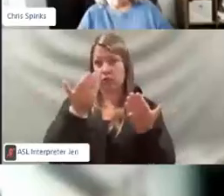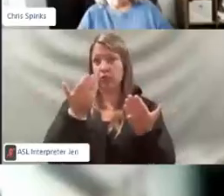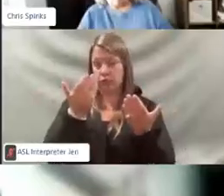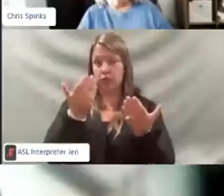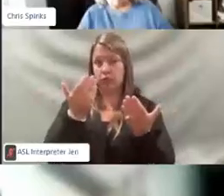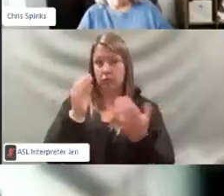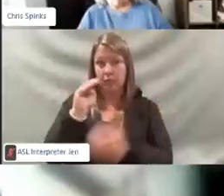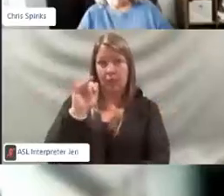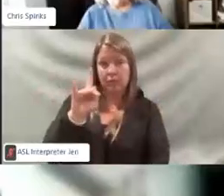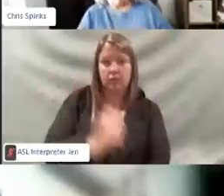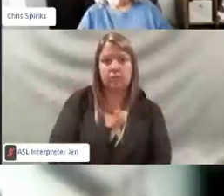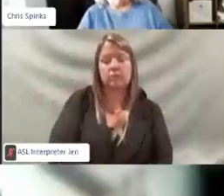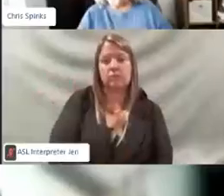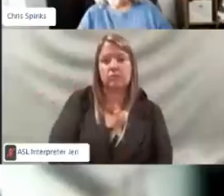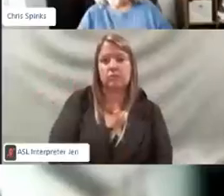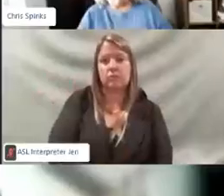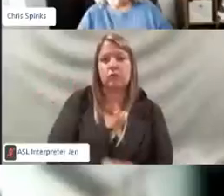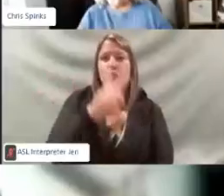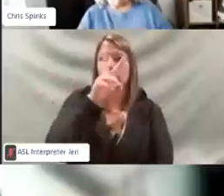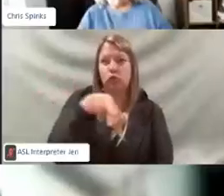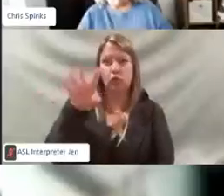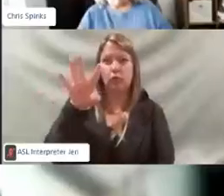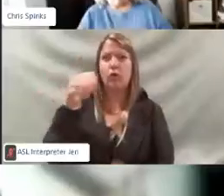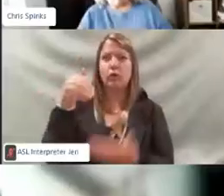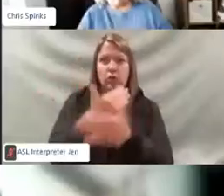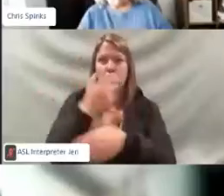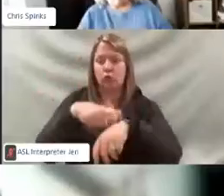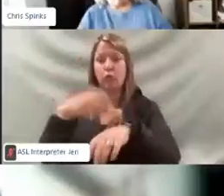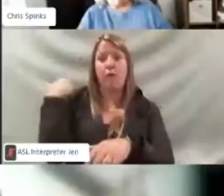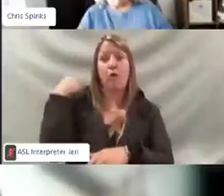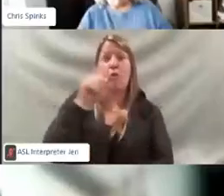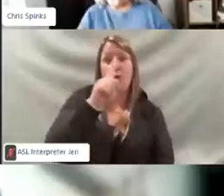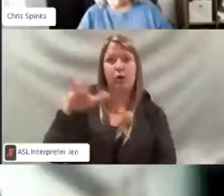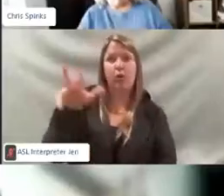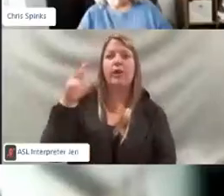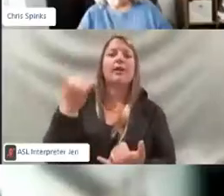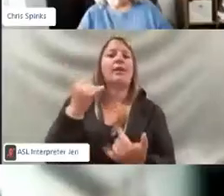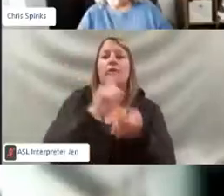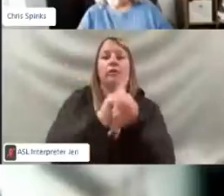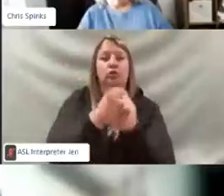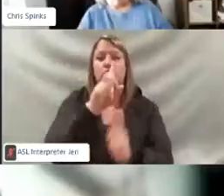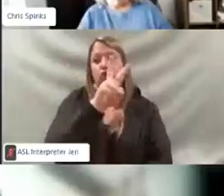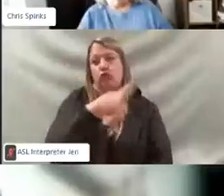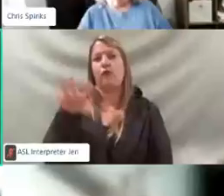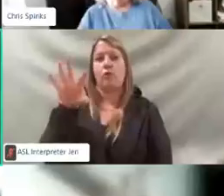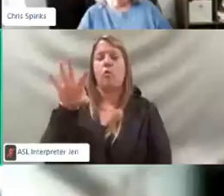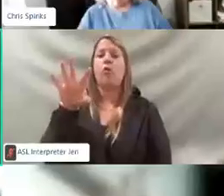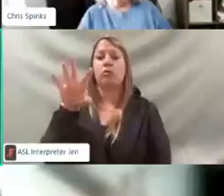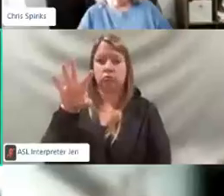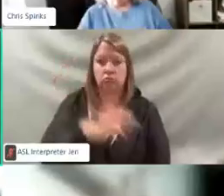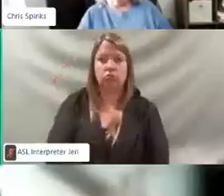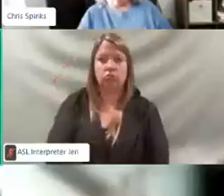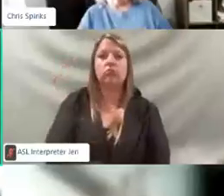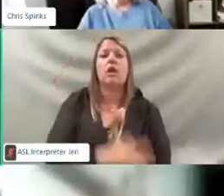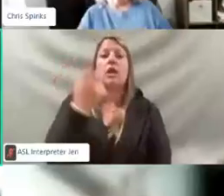Mike. 2 to 4 is the new time. We used to do 1 to 3, but we are 2 to 4 Eastern now. All right, so